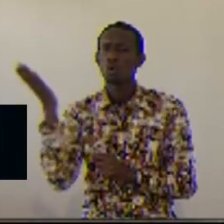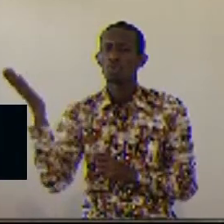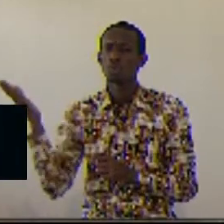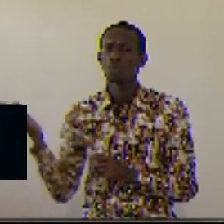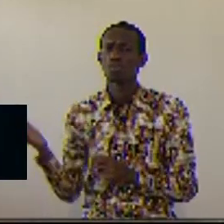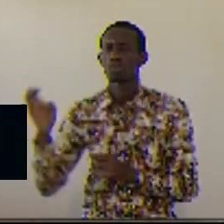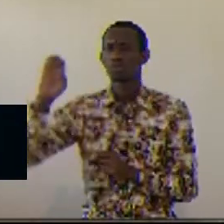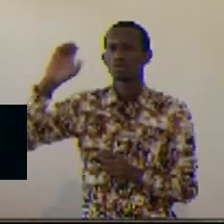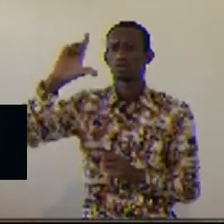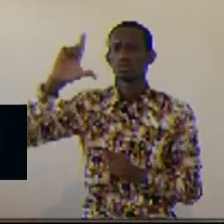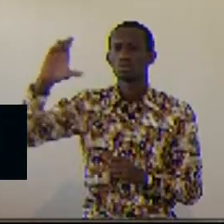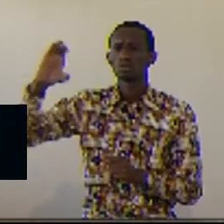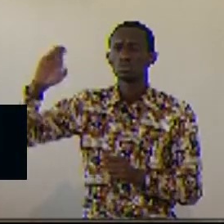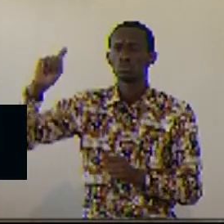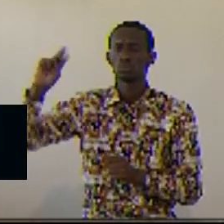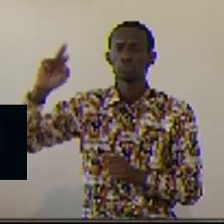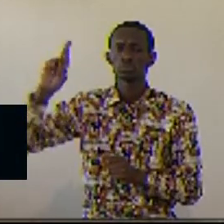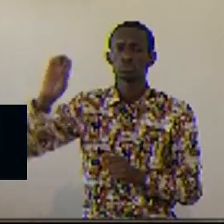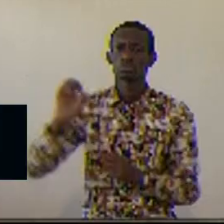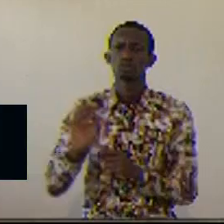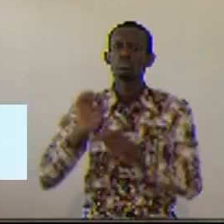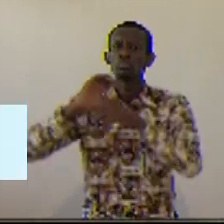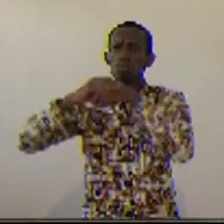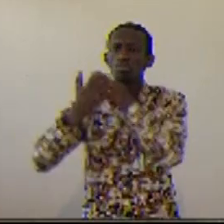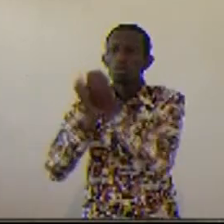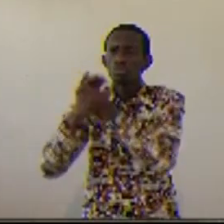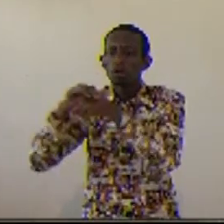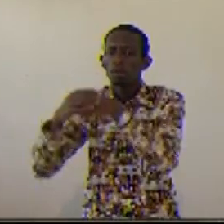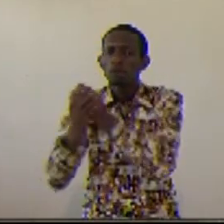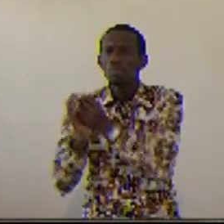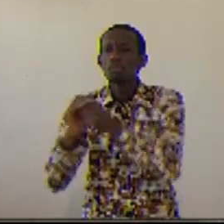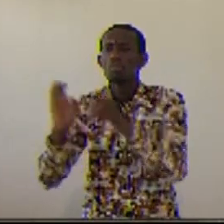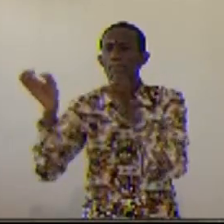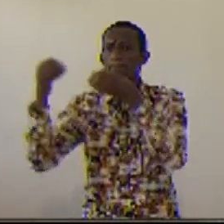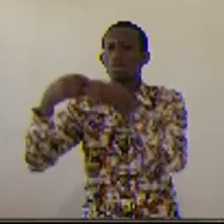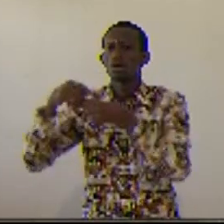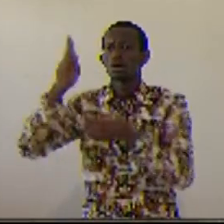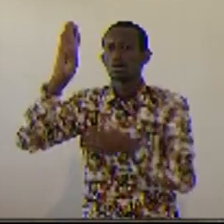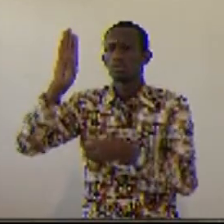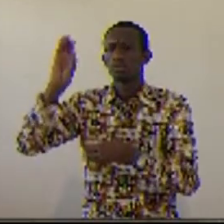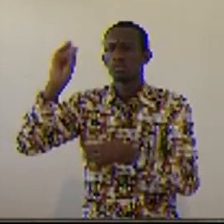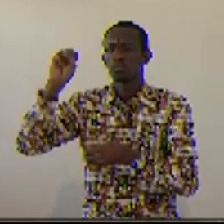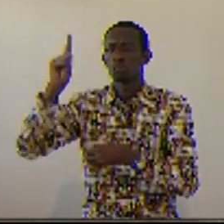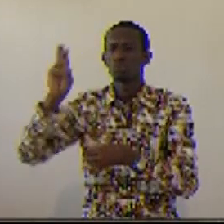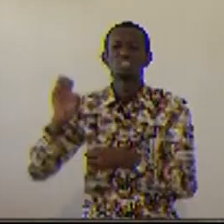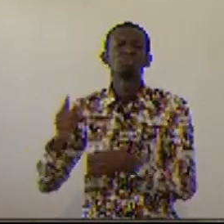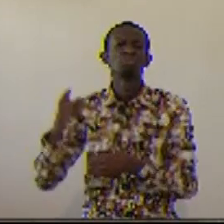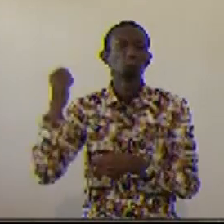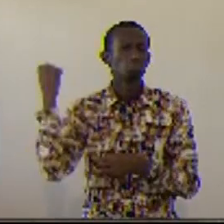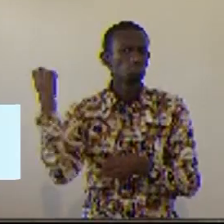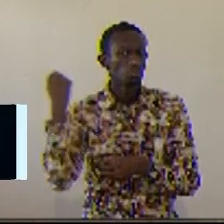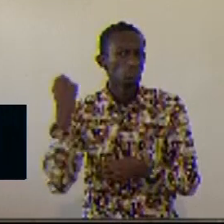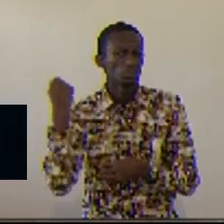into the ring, it forms like a pi bond. A pi bond is stronger than